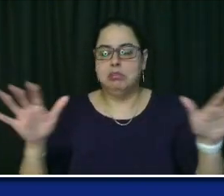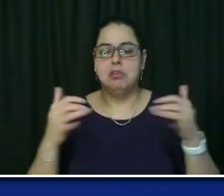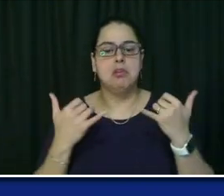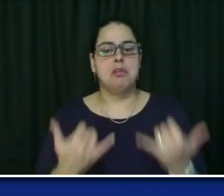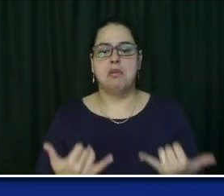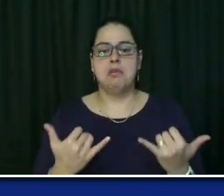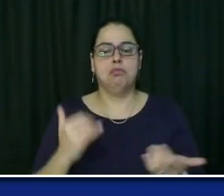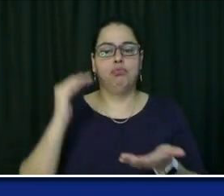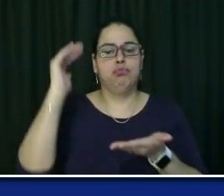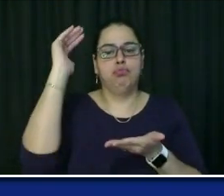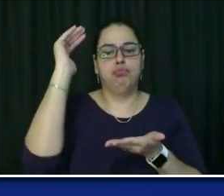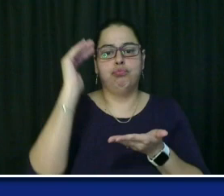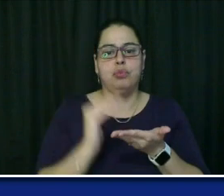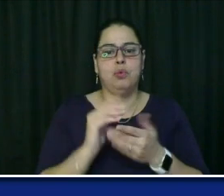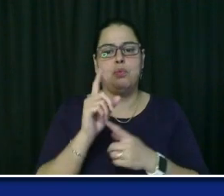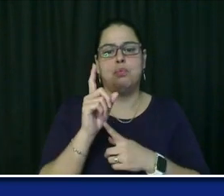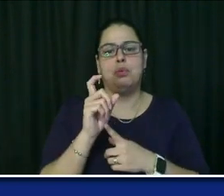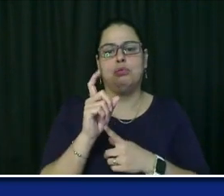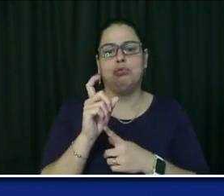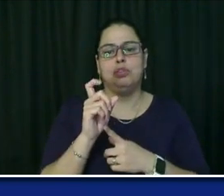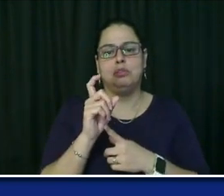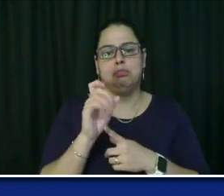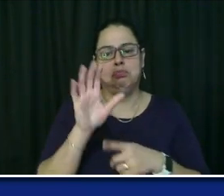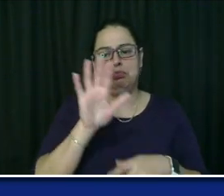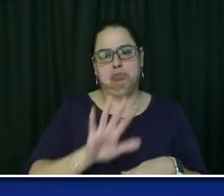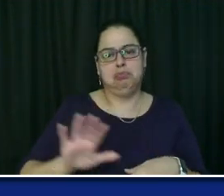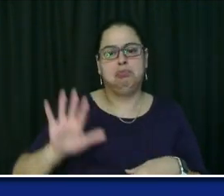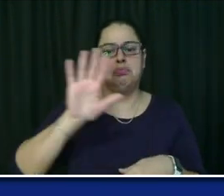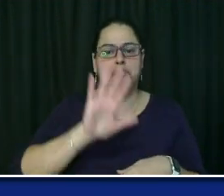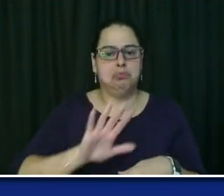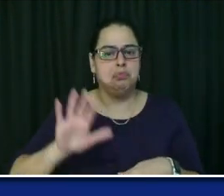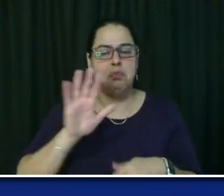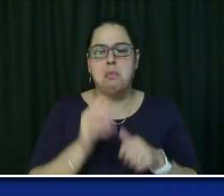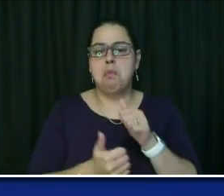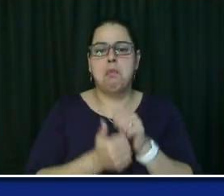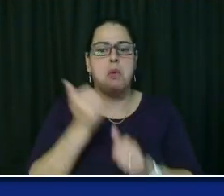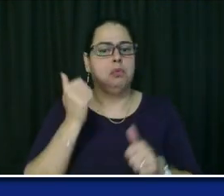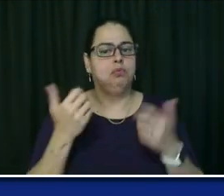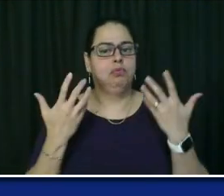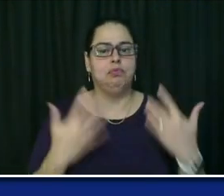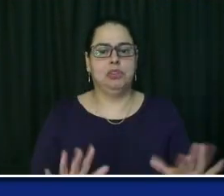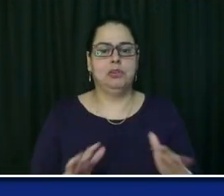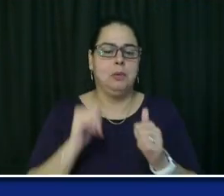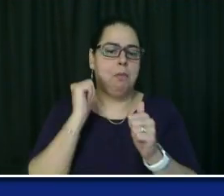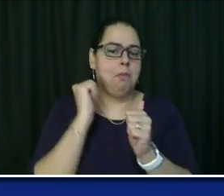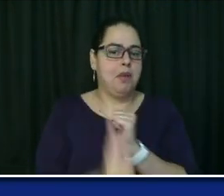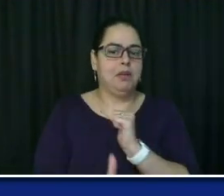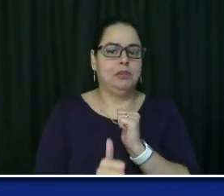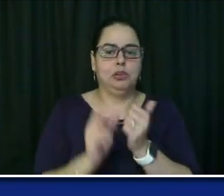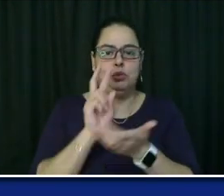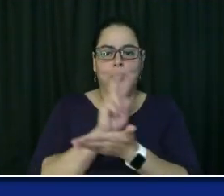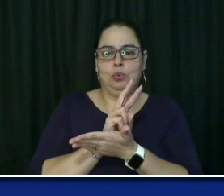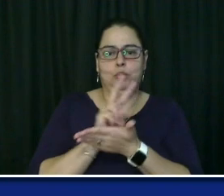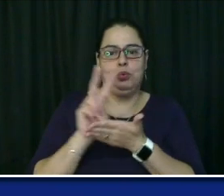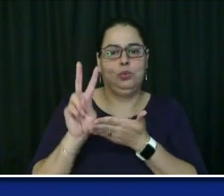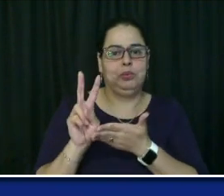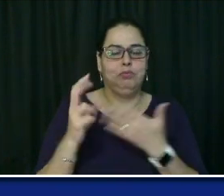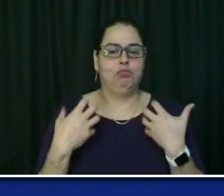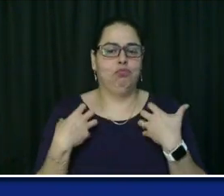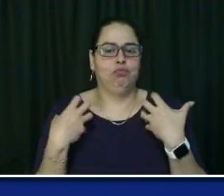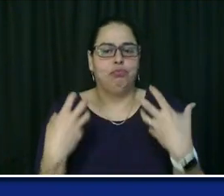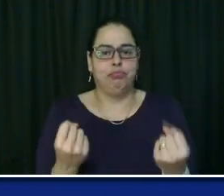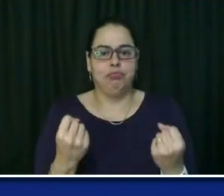those people have cleared their infection period of time successfully, then that gives you a more accurate indication of where we